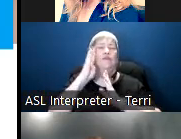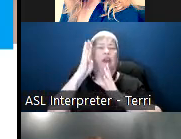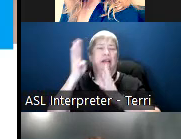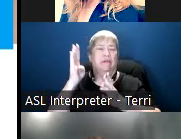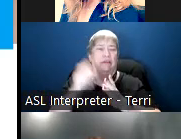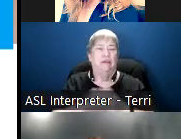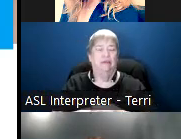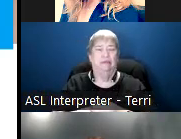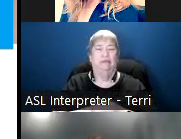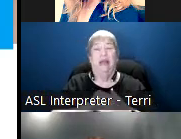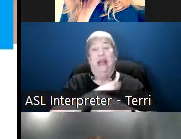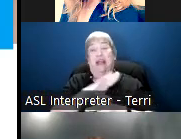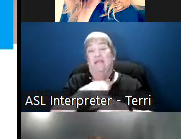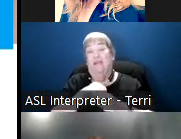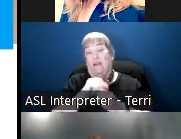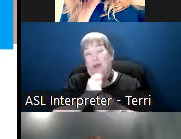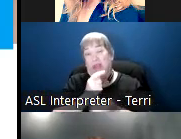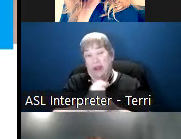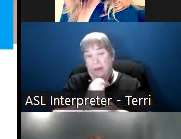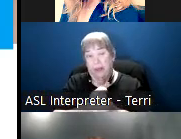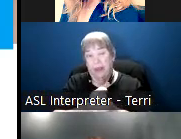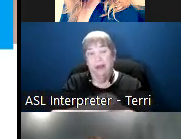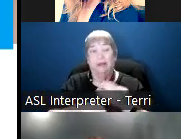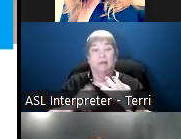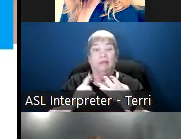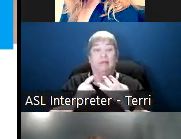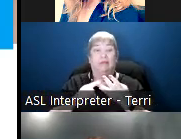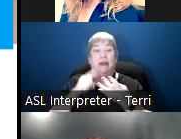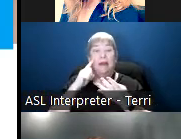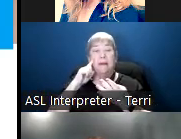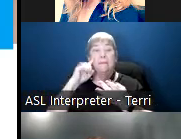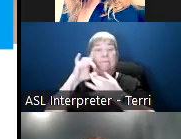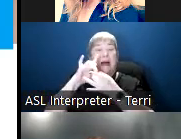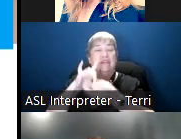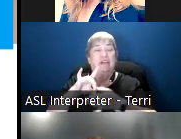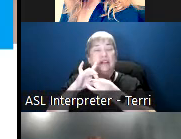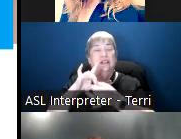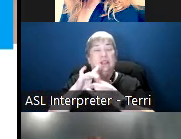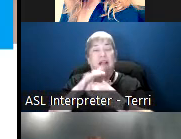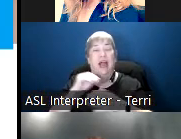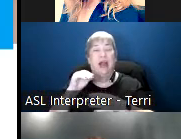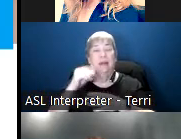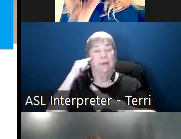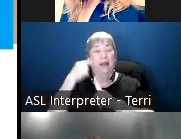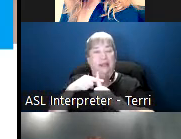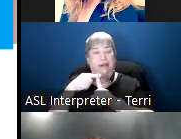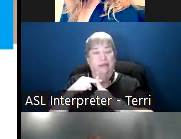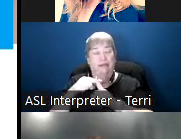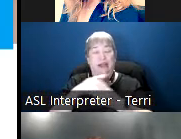in therapy, practicing mindfulness and positive thinking, and taking time for yourself.